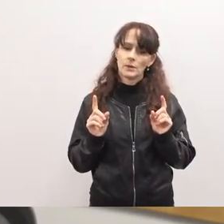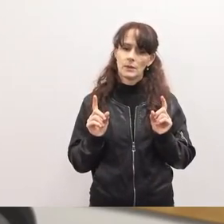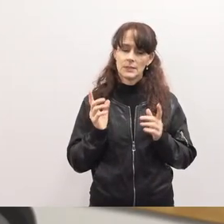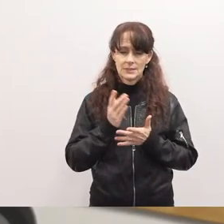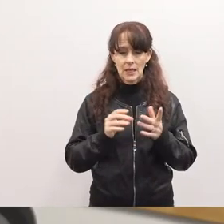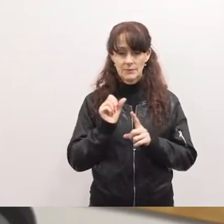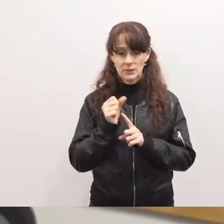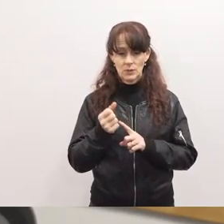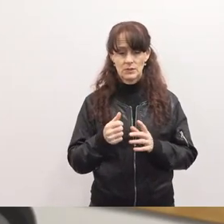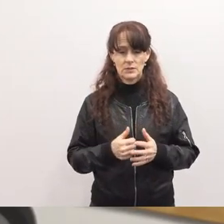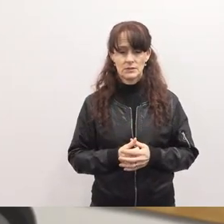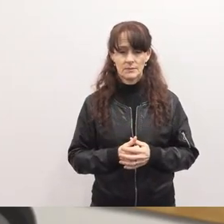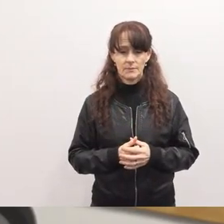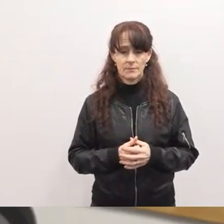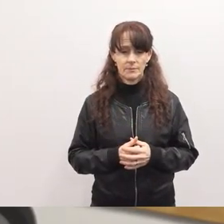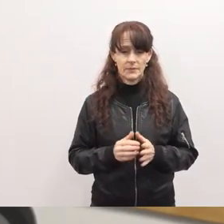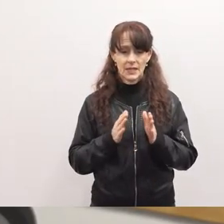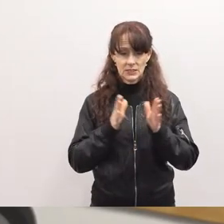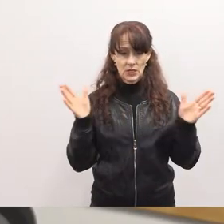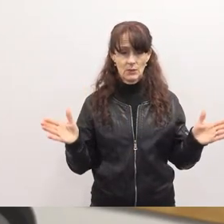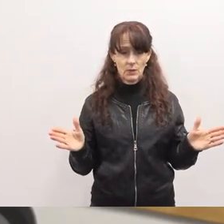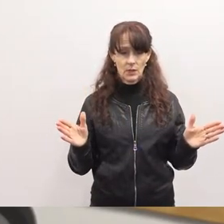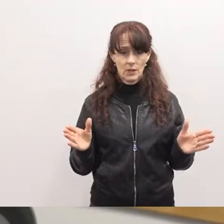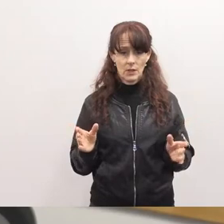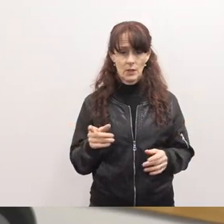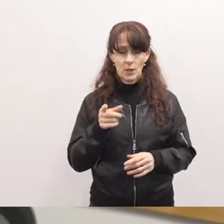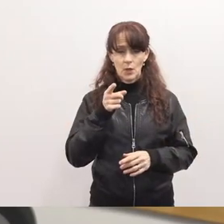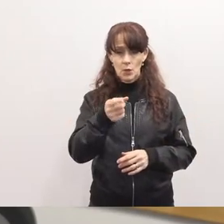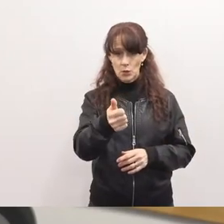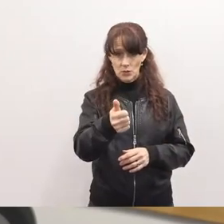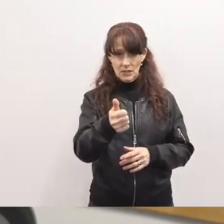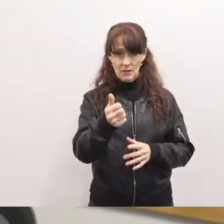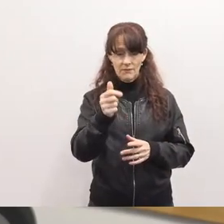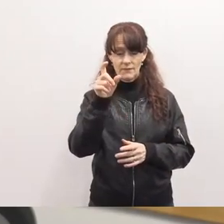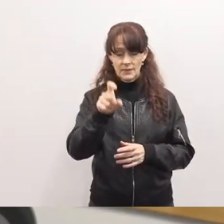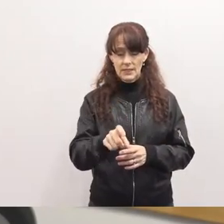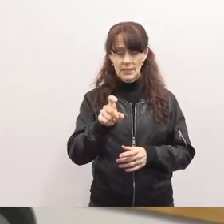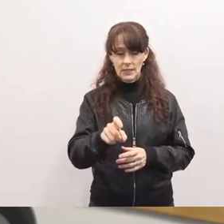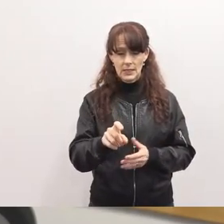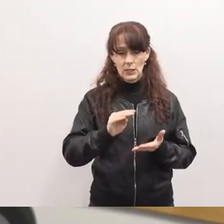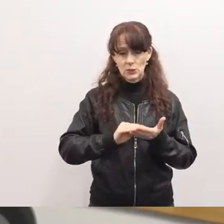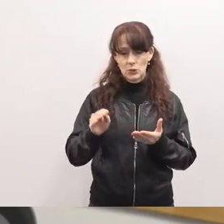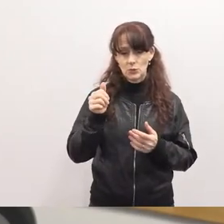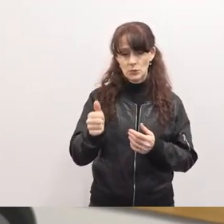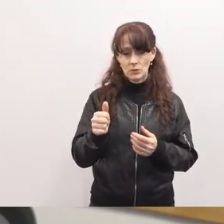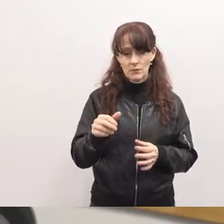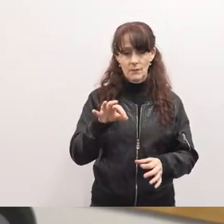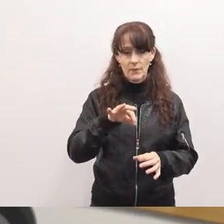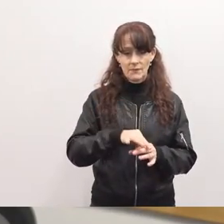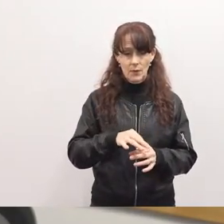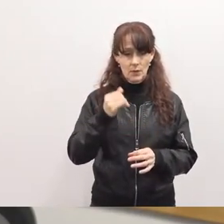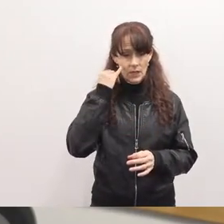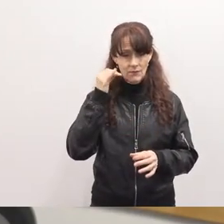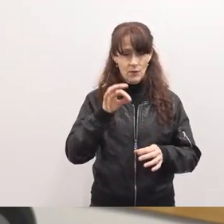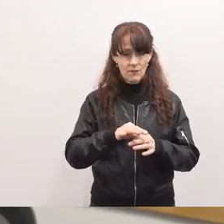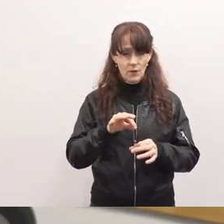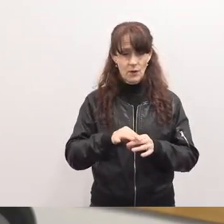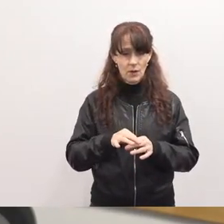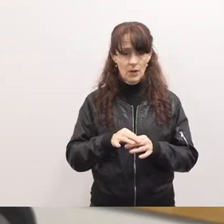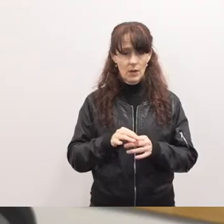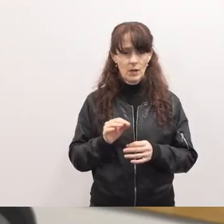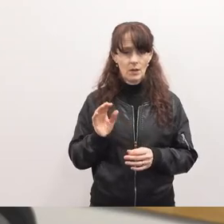situations, but generally you would need to excuse yourself from a vote if you were voting, if it was